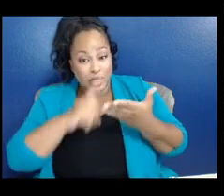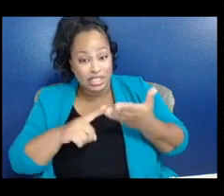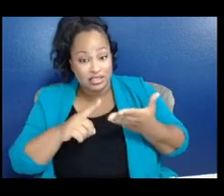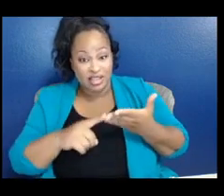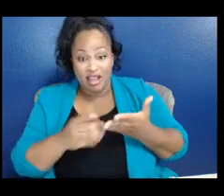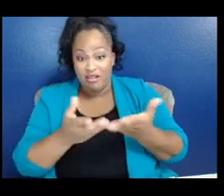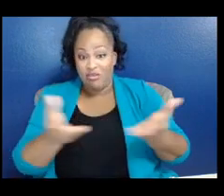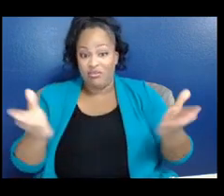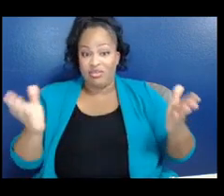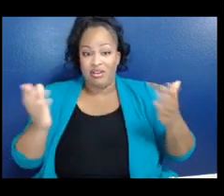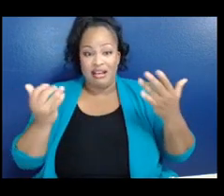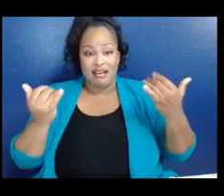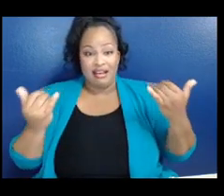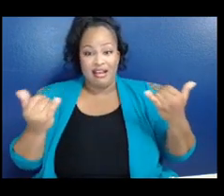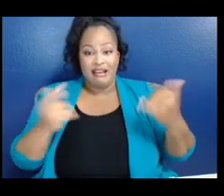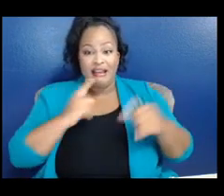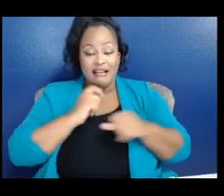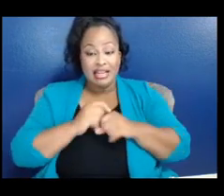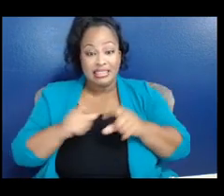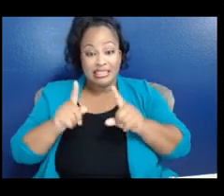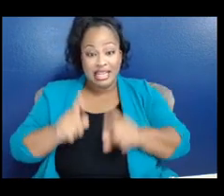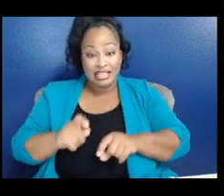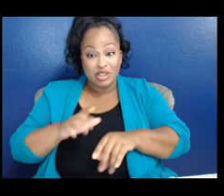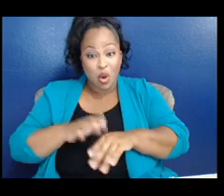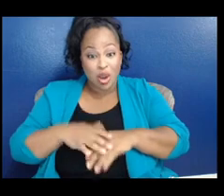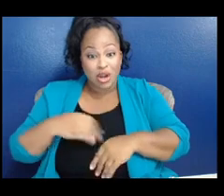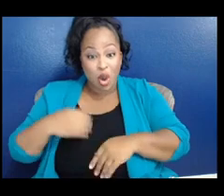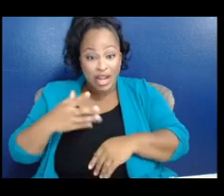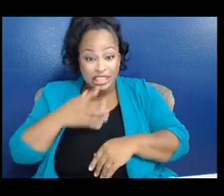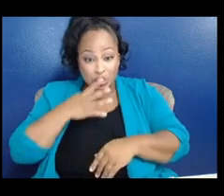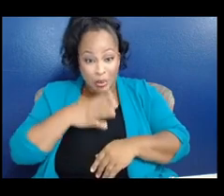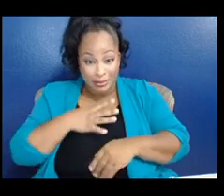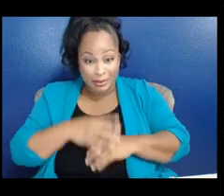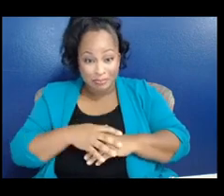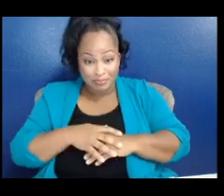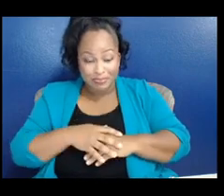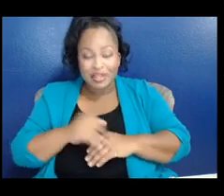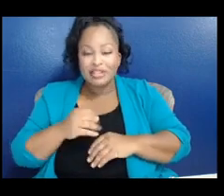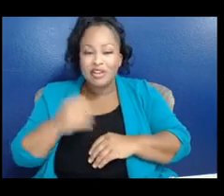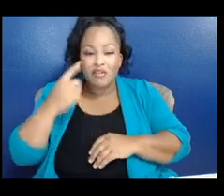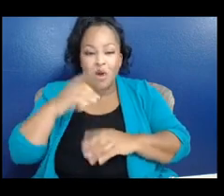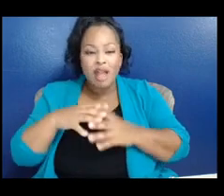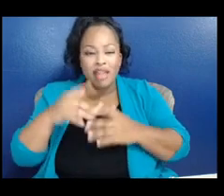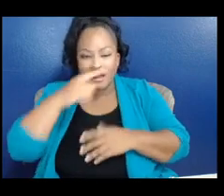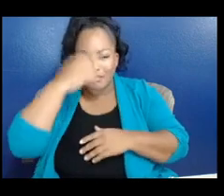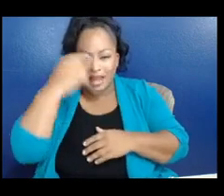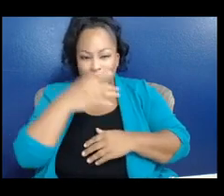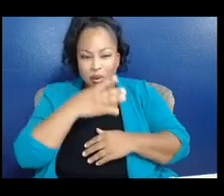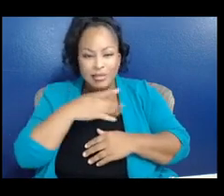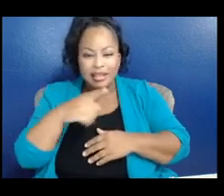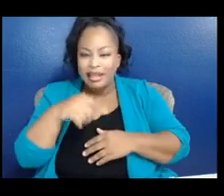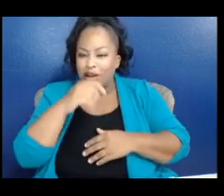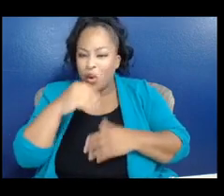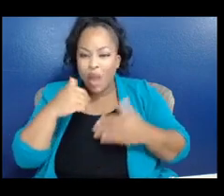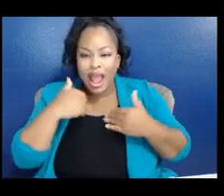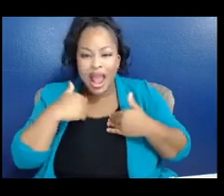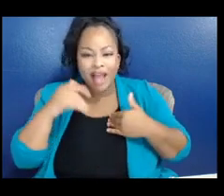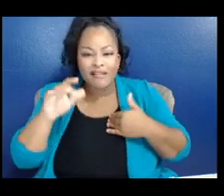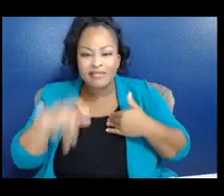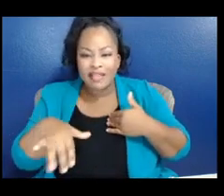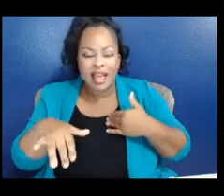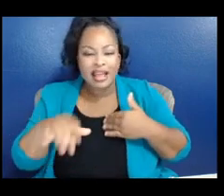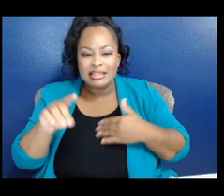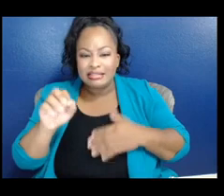now is actually tested on Caucasian women. And so for a lot of Black women, they don't have the context or the